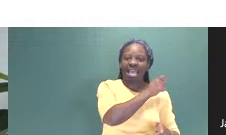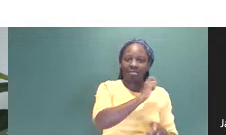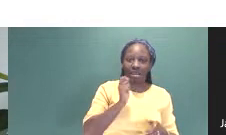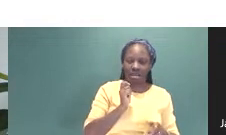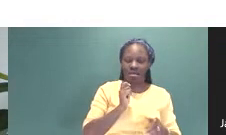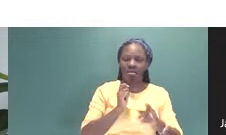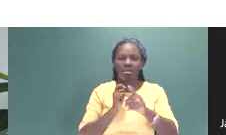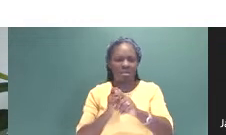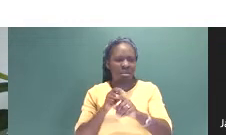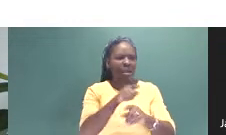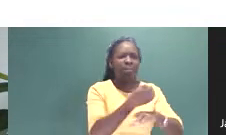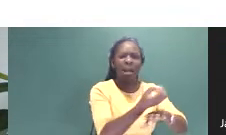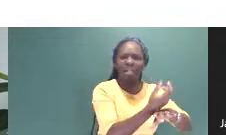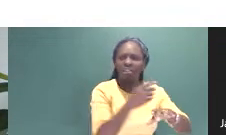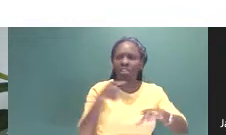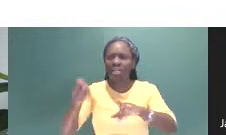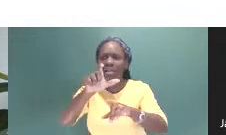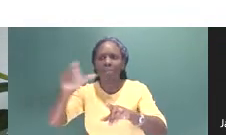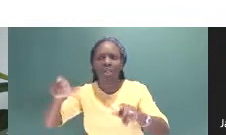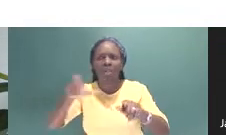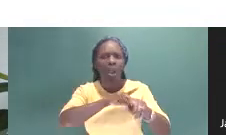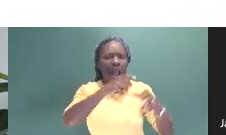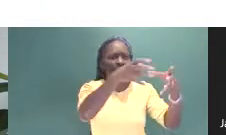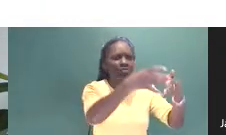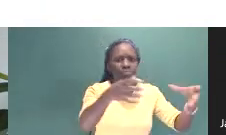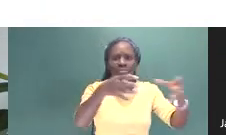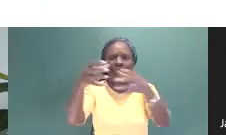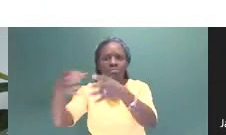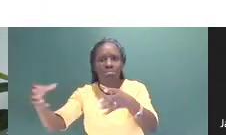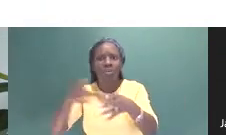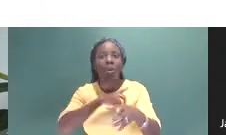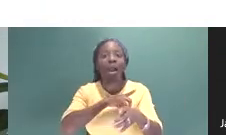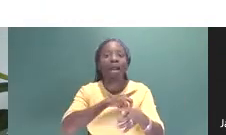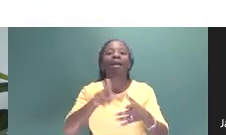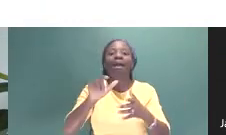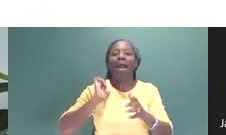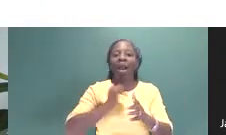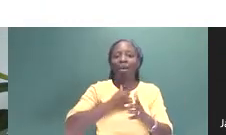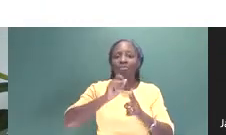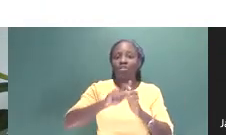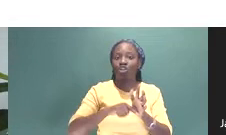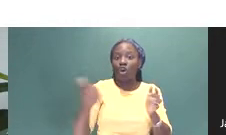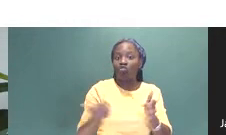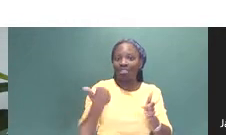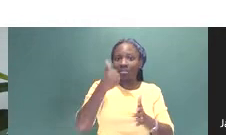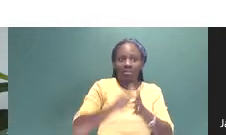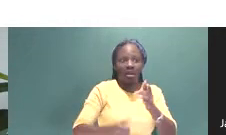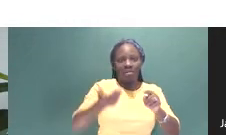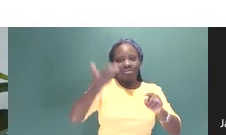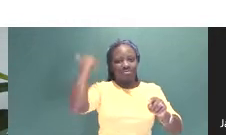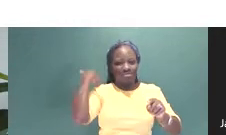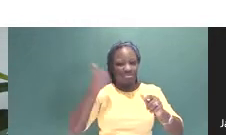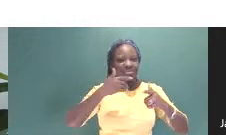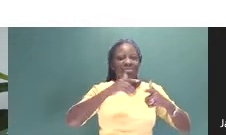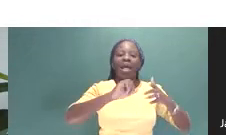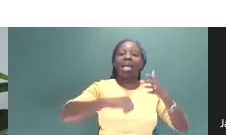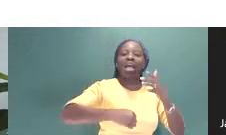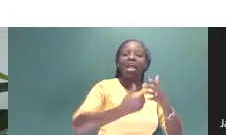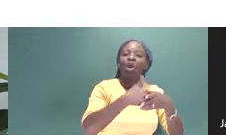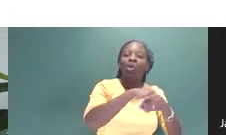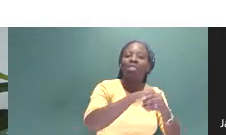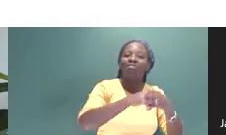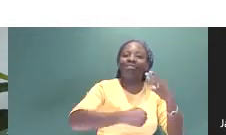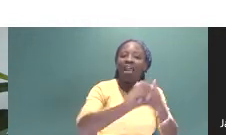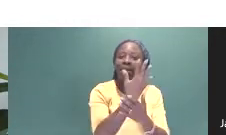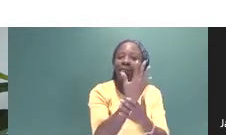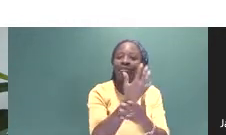Nepal is because we had ongoing work there with the 2 programs, so both Inclusion Works and Disability Inclusive Development.